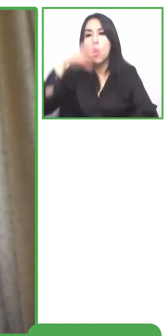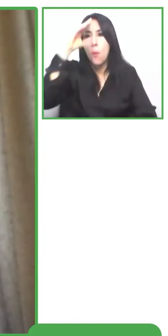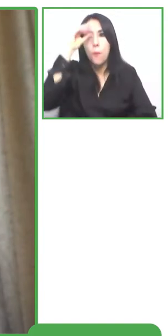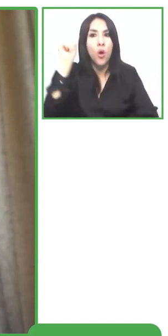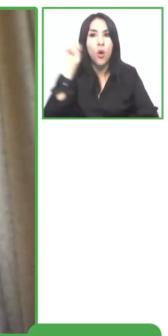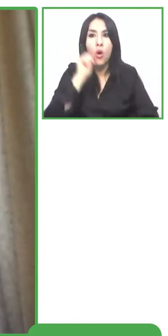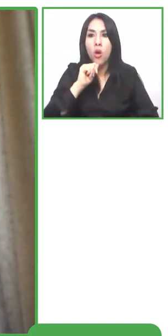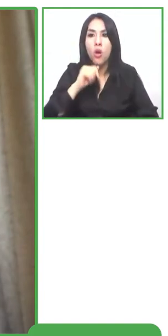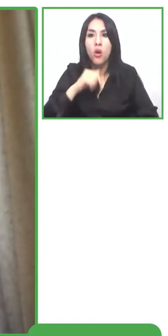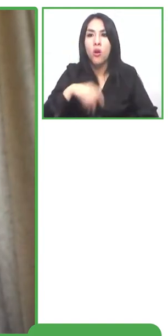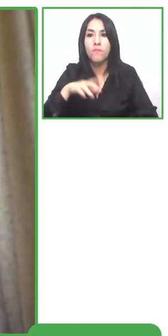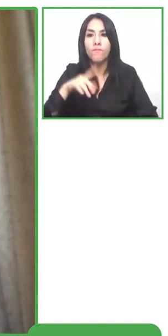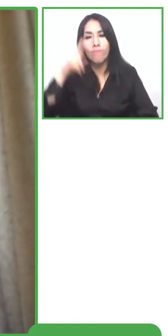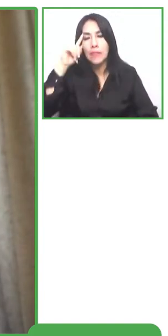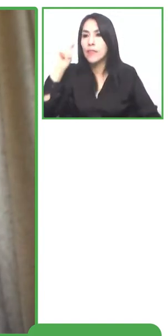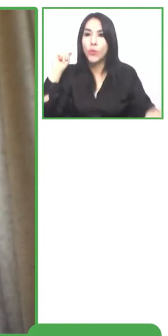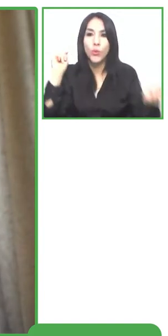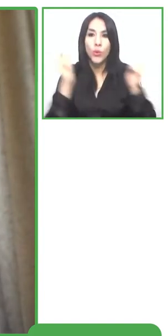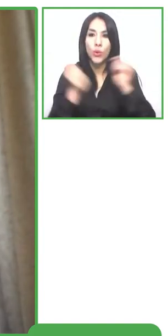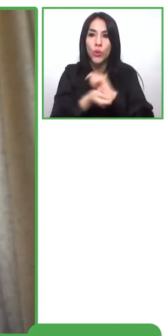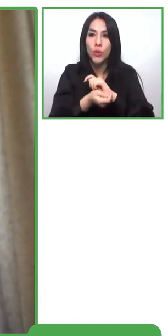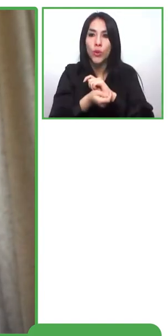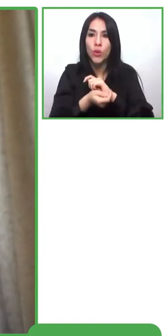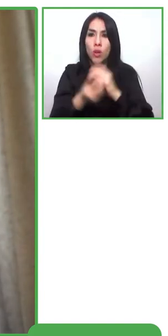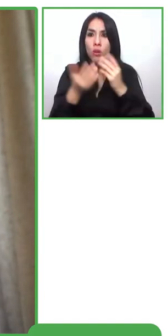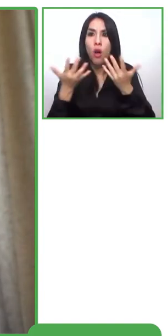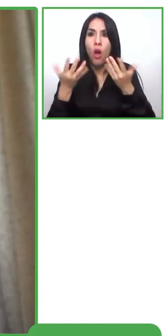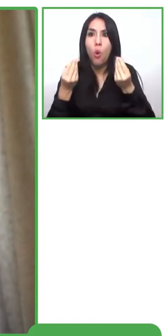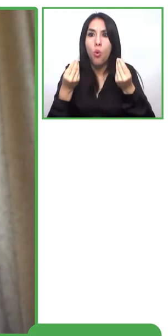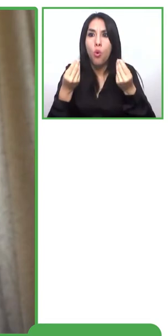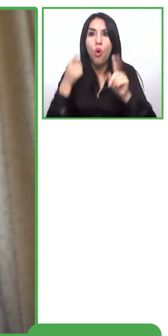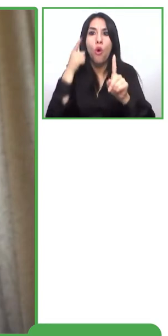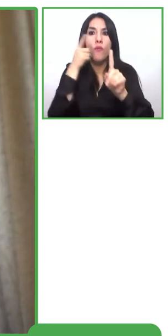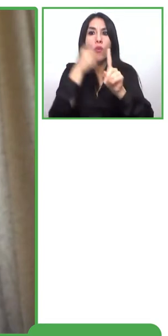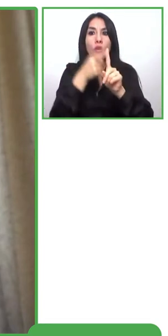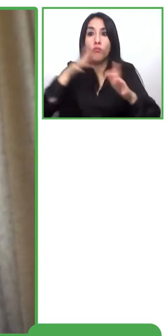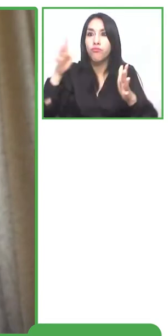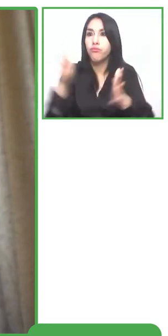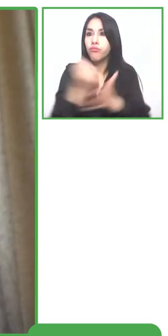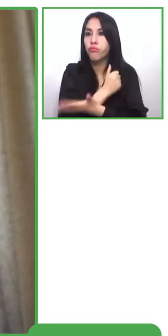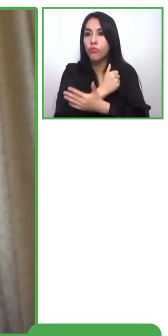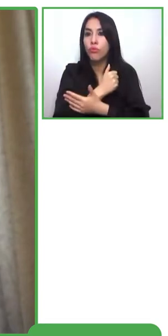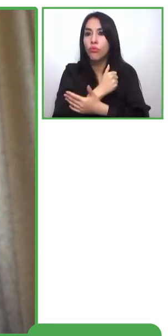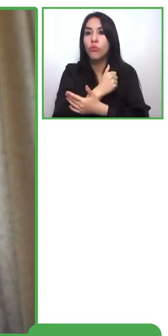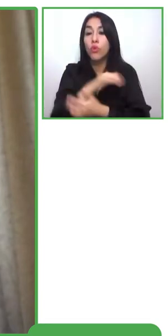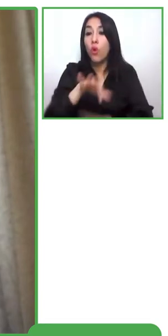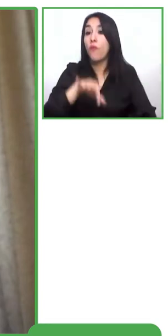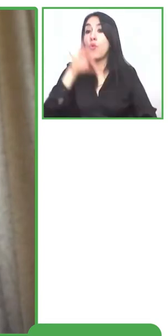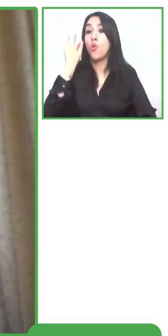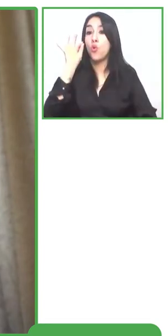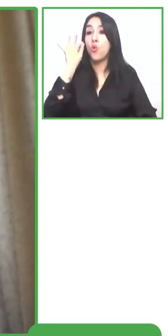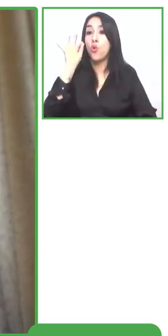in order to know and discover what human diversity really is.